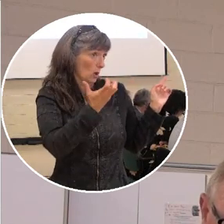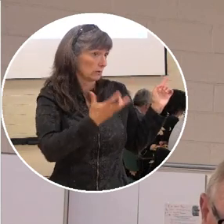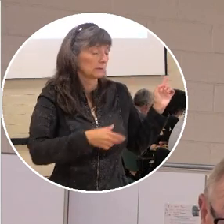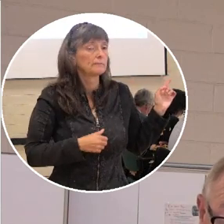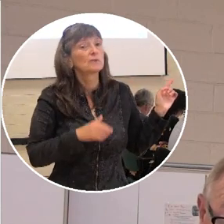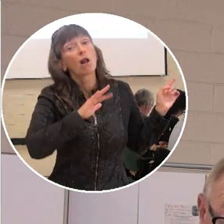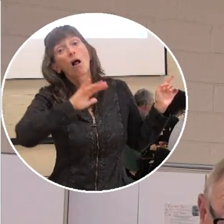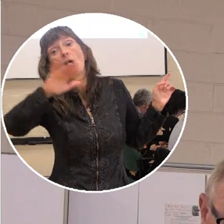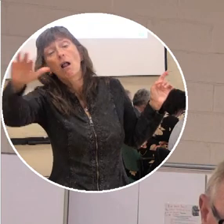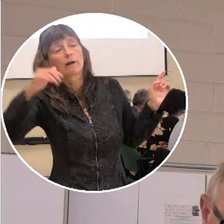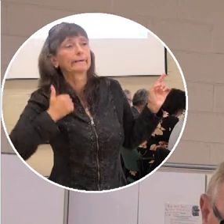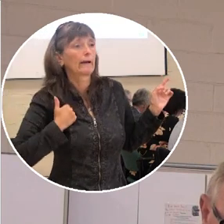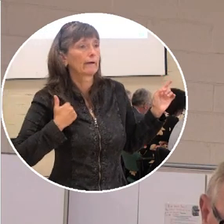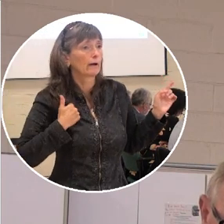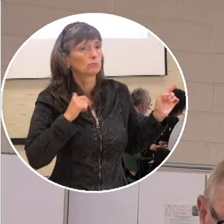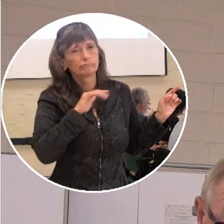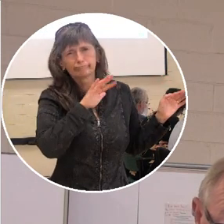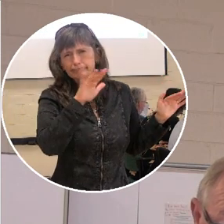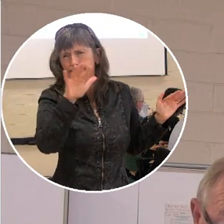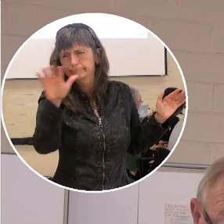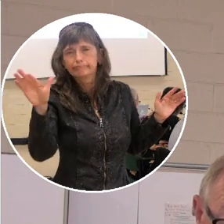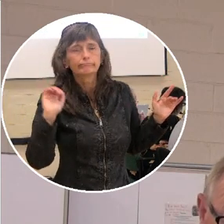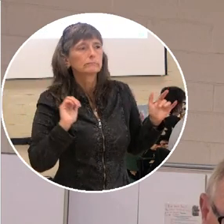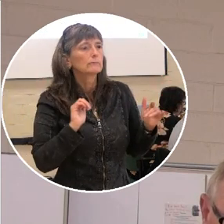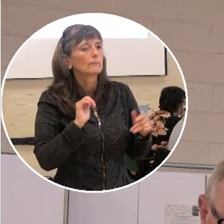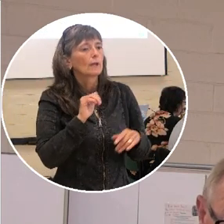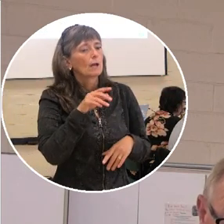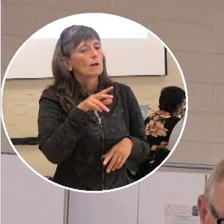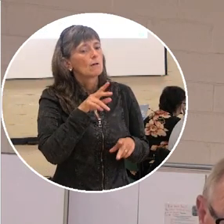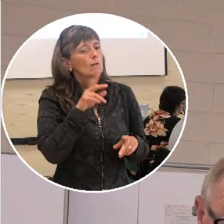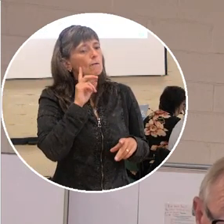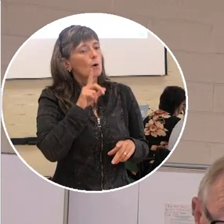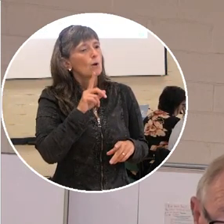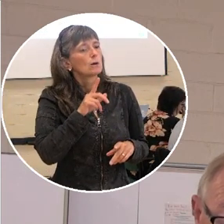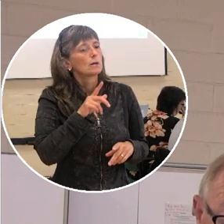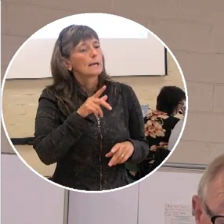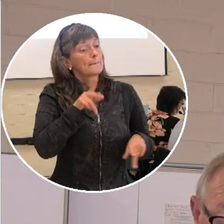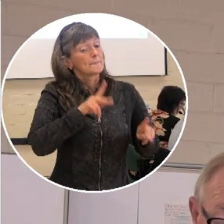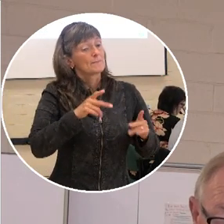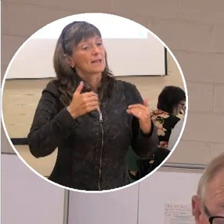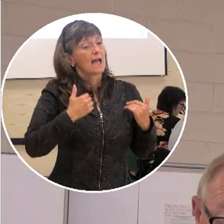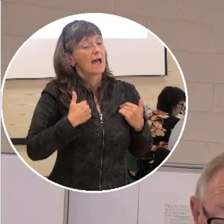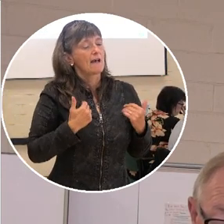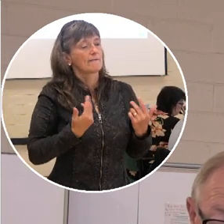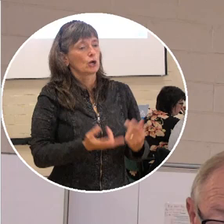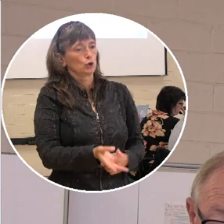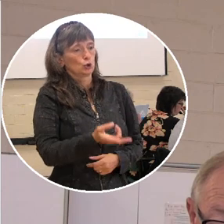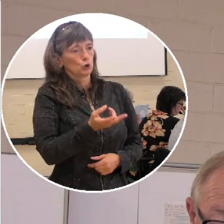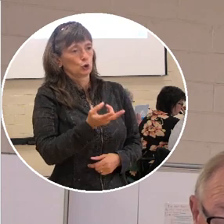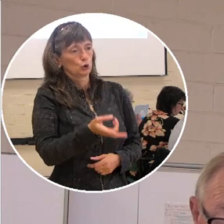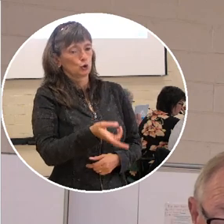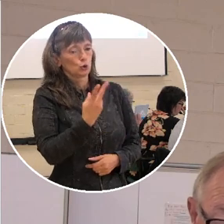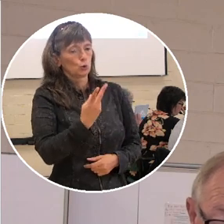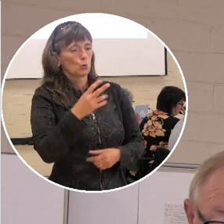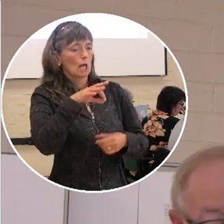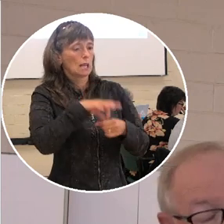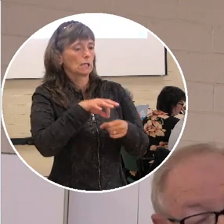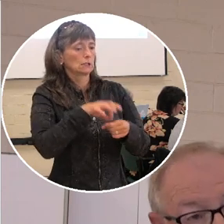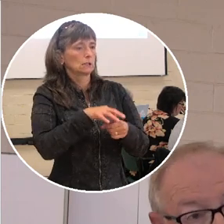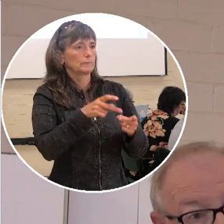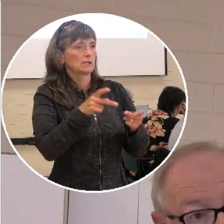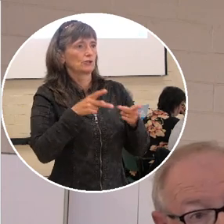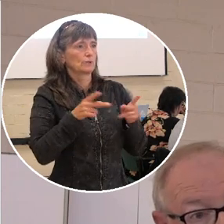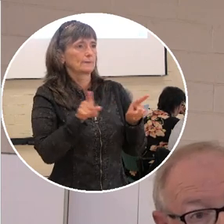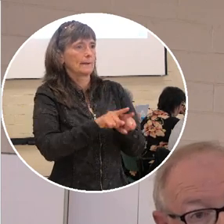across Canada with the issue of people holding two elected positions